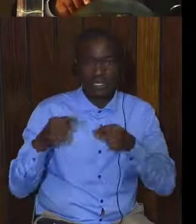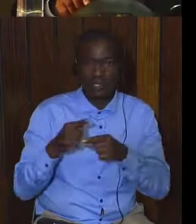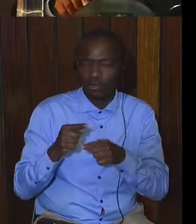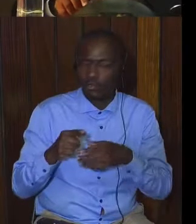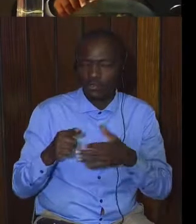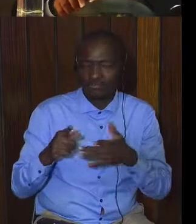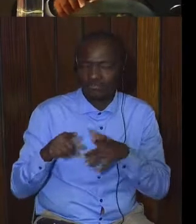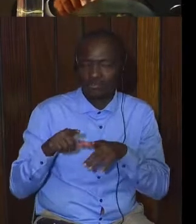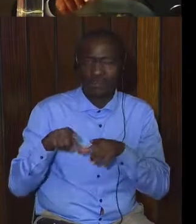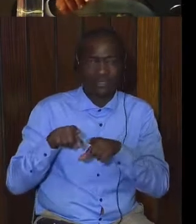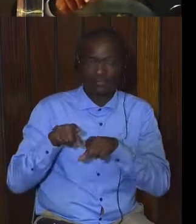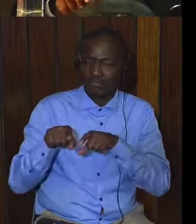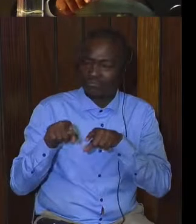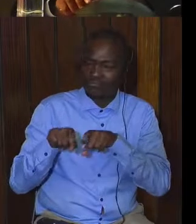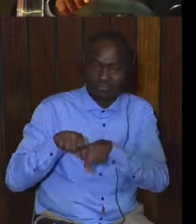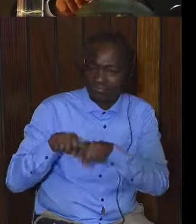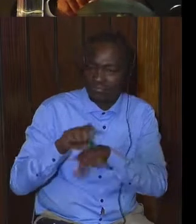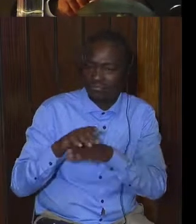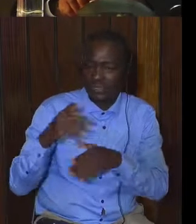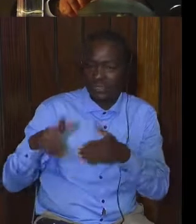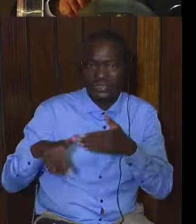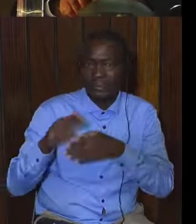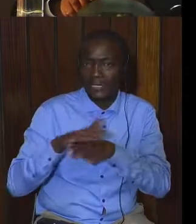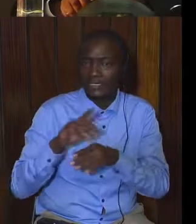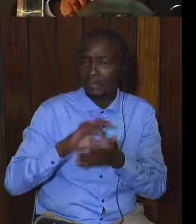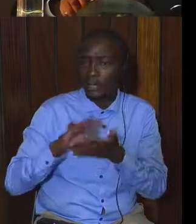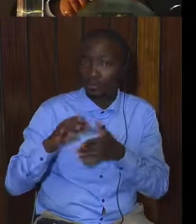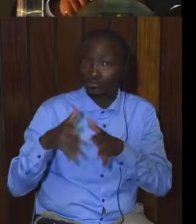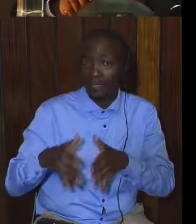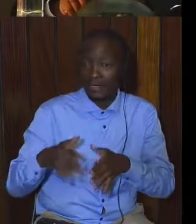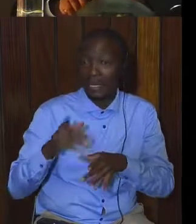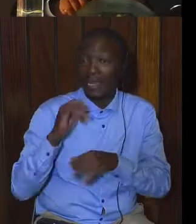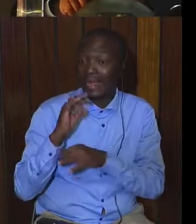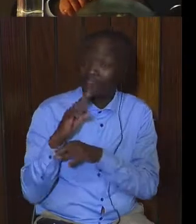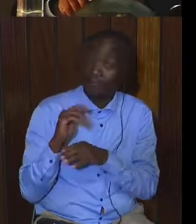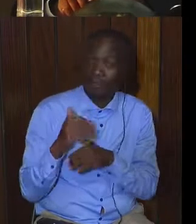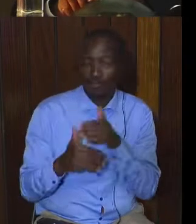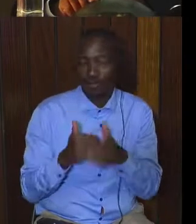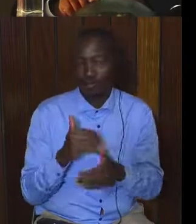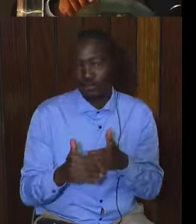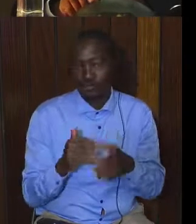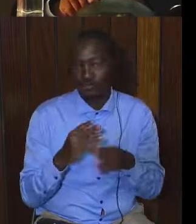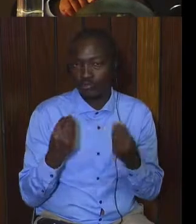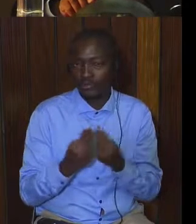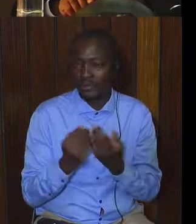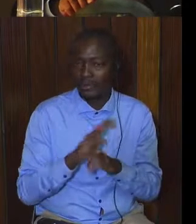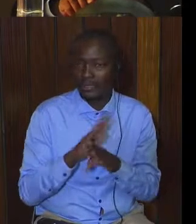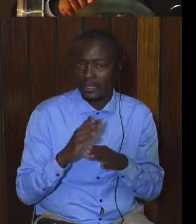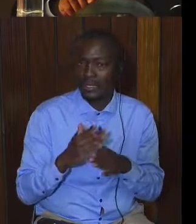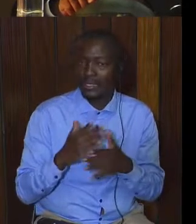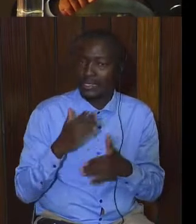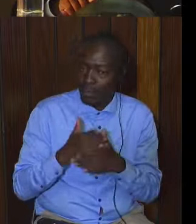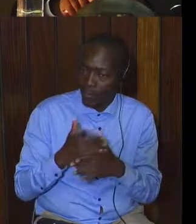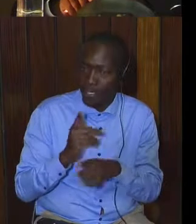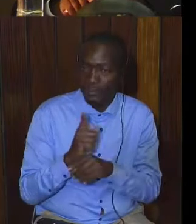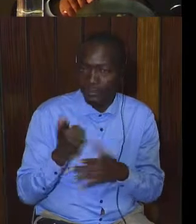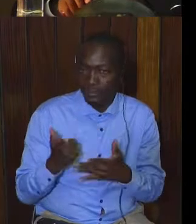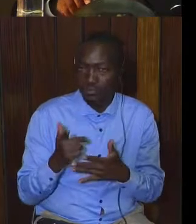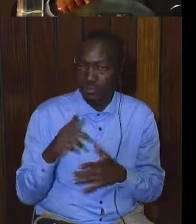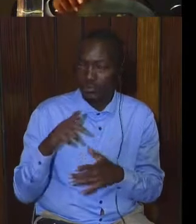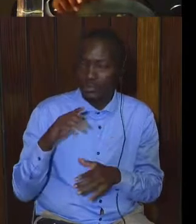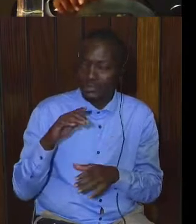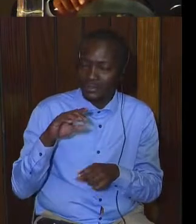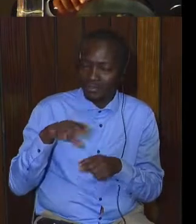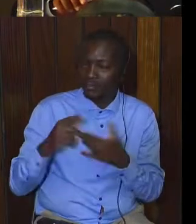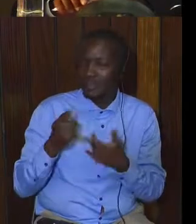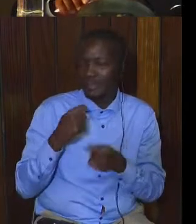termination by the contractor. If we continue with the works, we shall incur the standing time, meaning we're just going